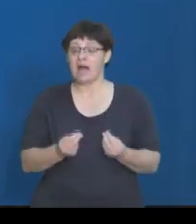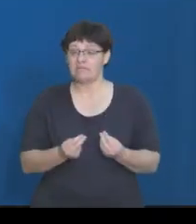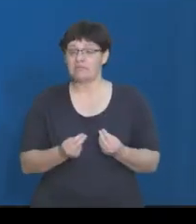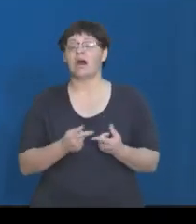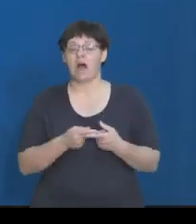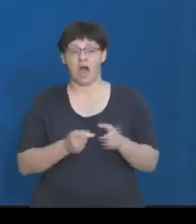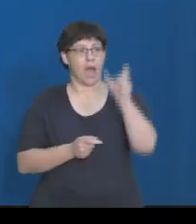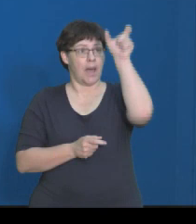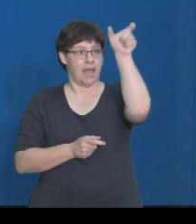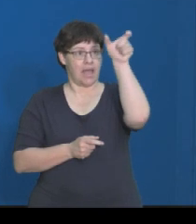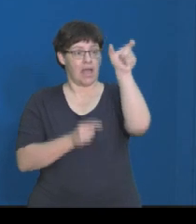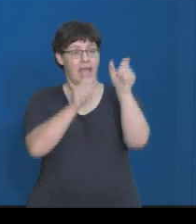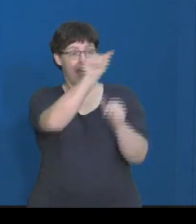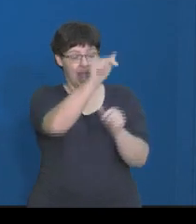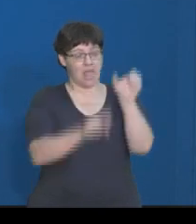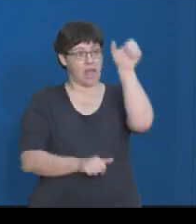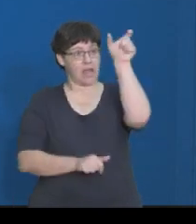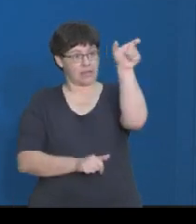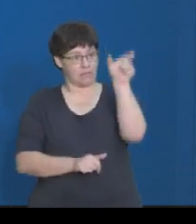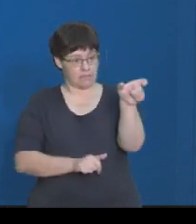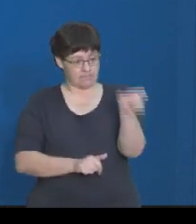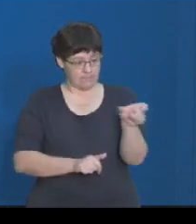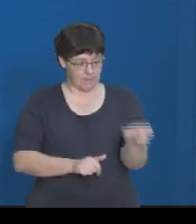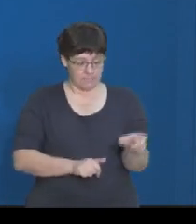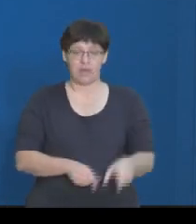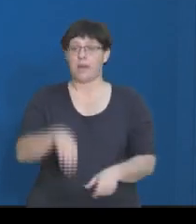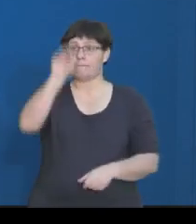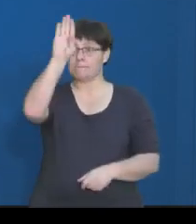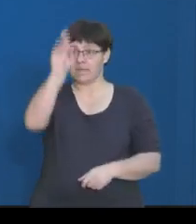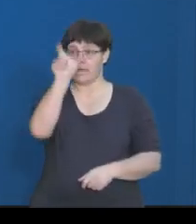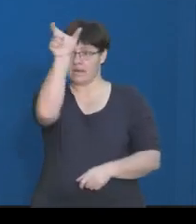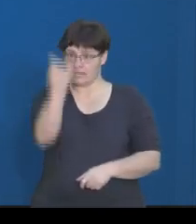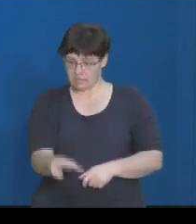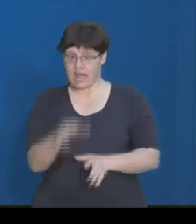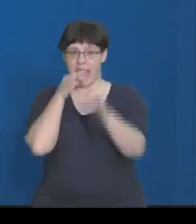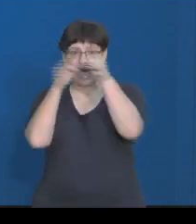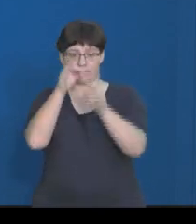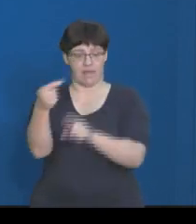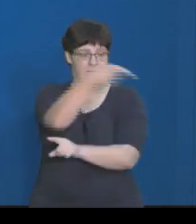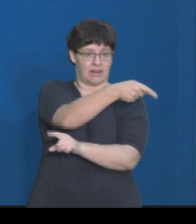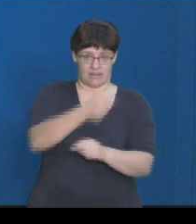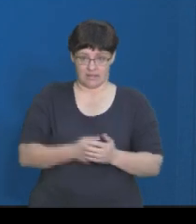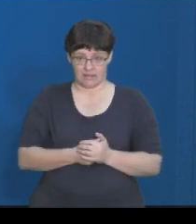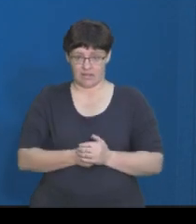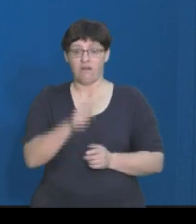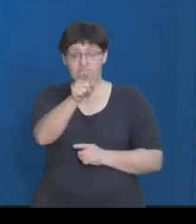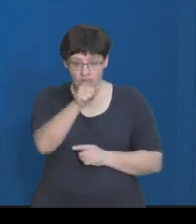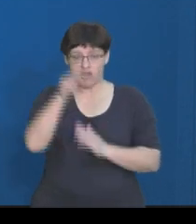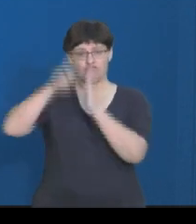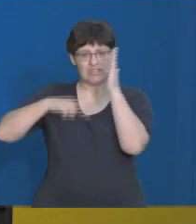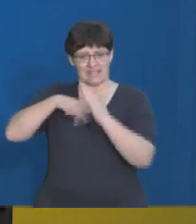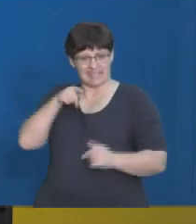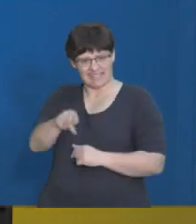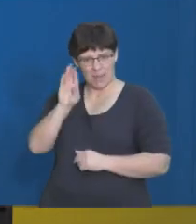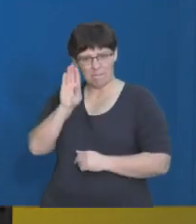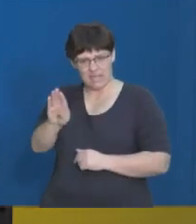Your column B is the description to the terms. Right, I would encourage you boys to first read column B, and then